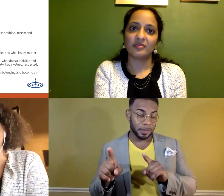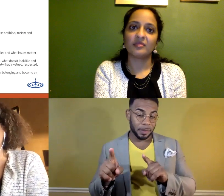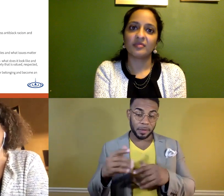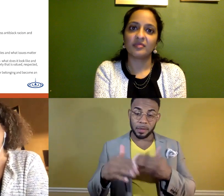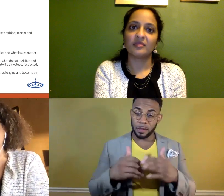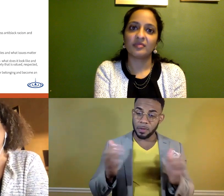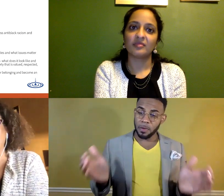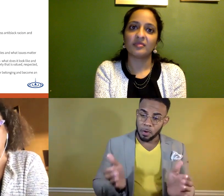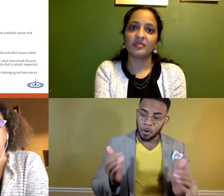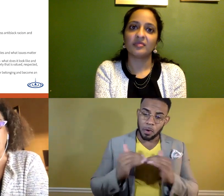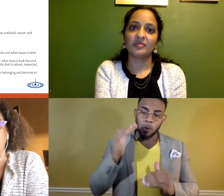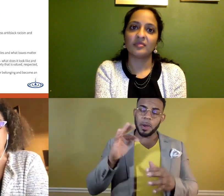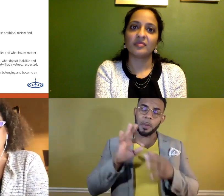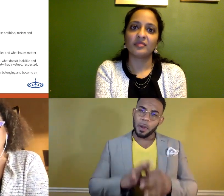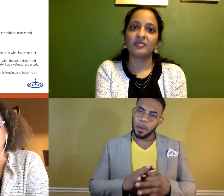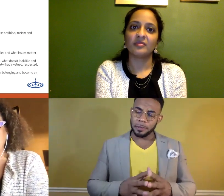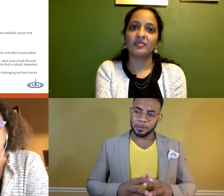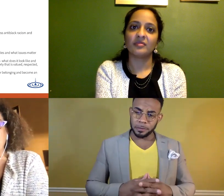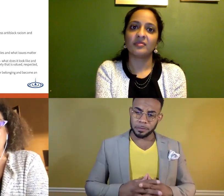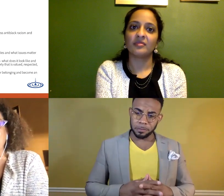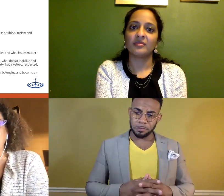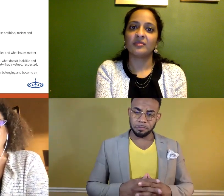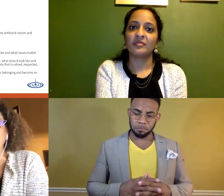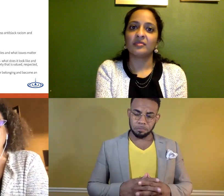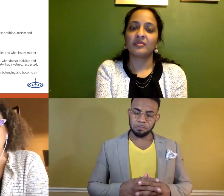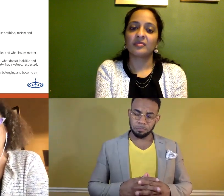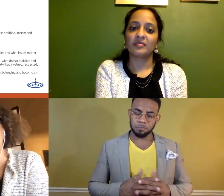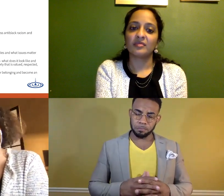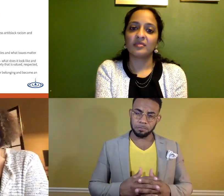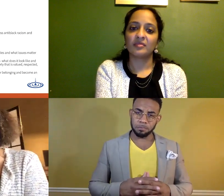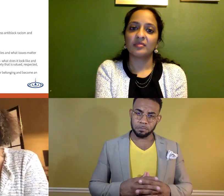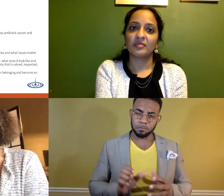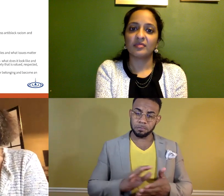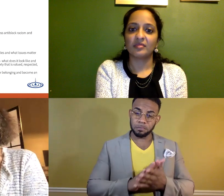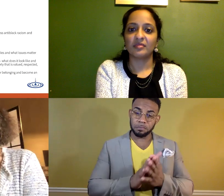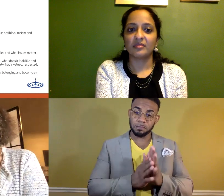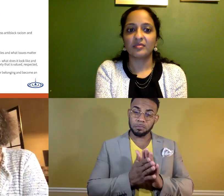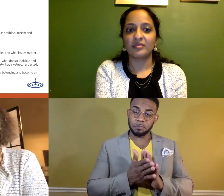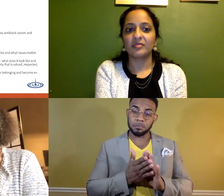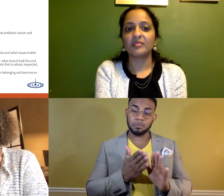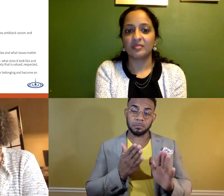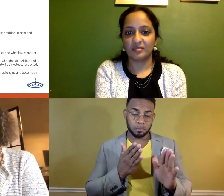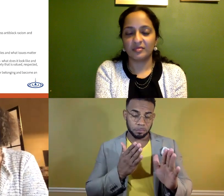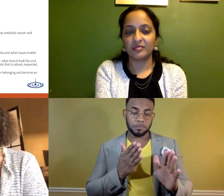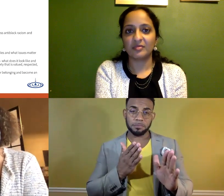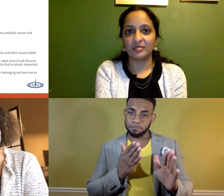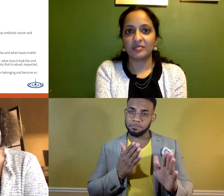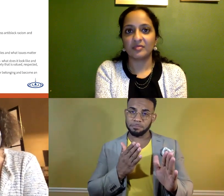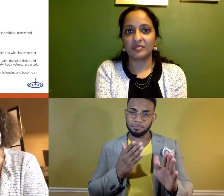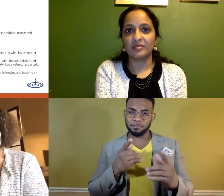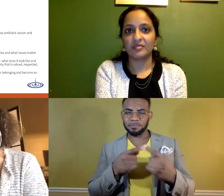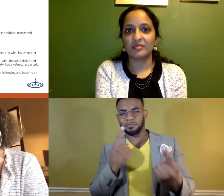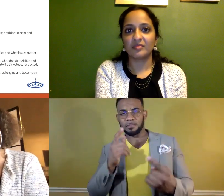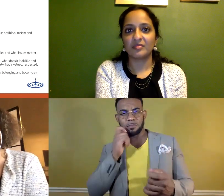to foster greater belonging and in becoming an anti-racist organization. What might those steps